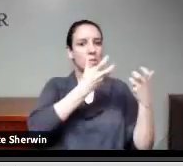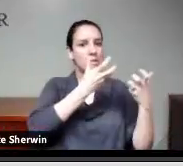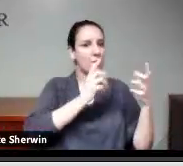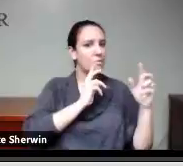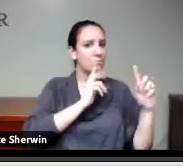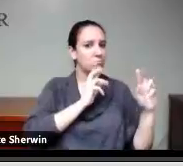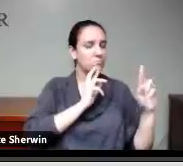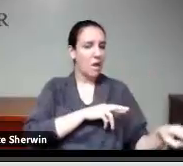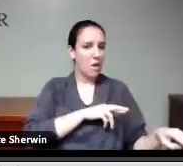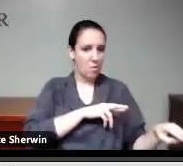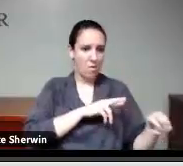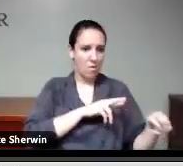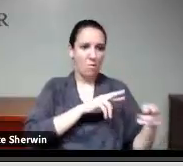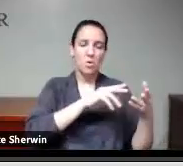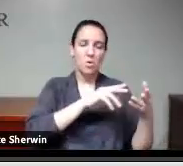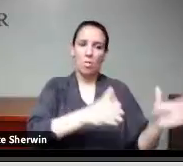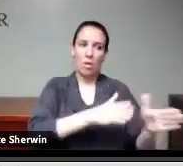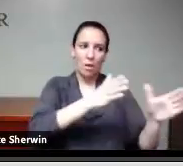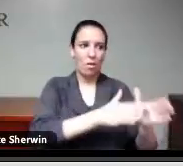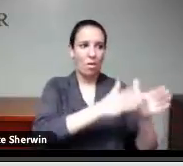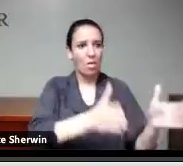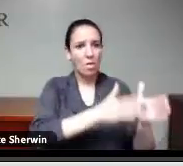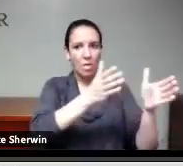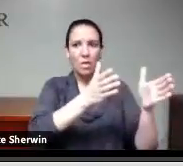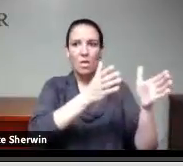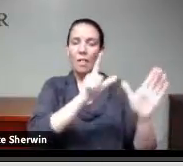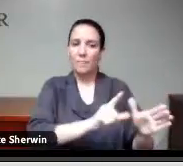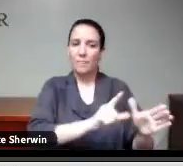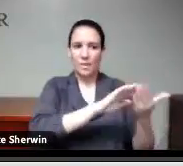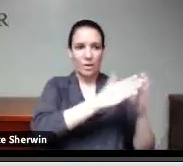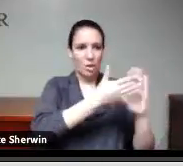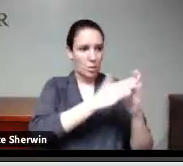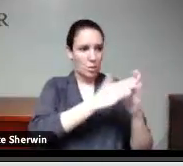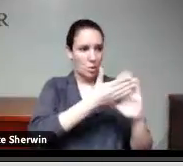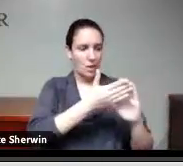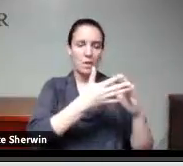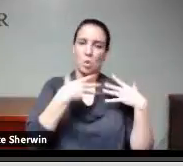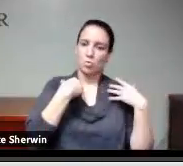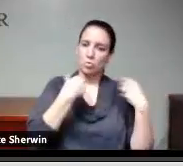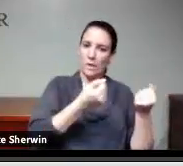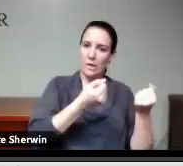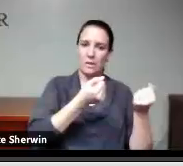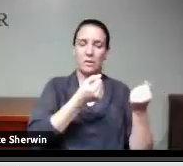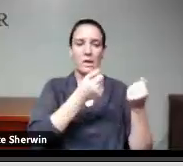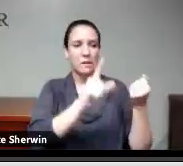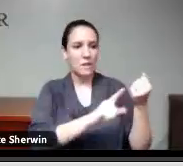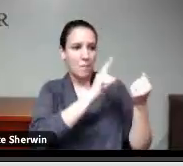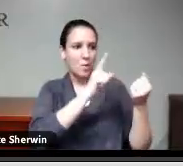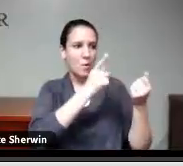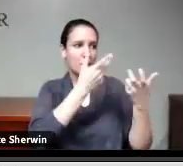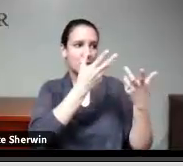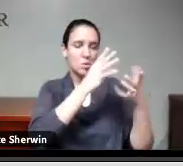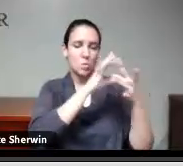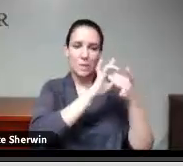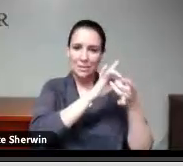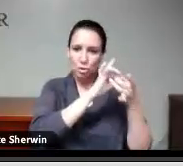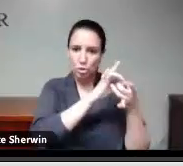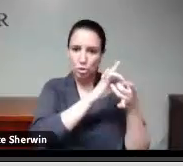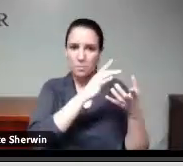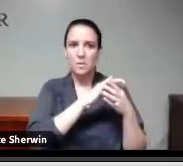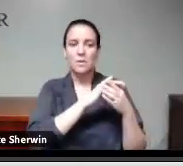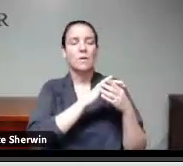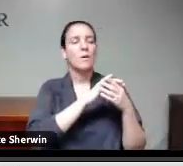user community, or strengthening the library's relationship, or strengthening the user community's